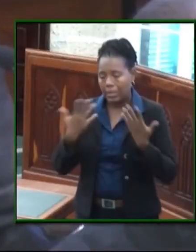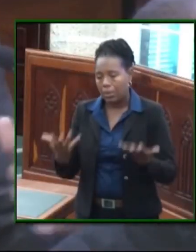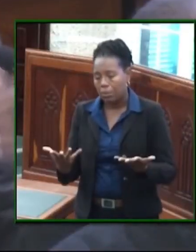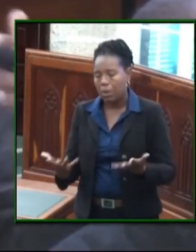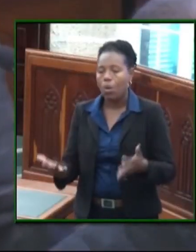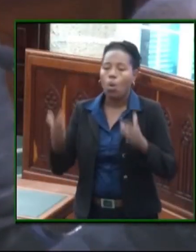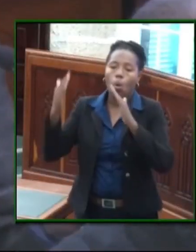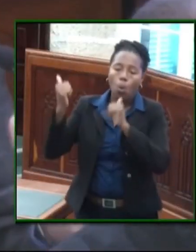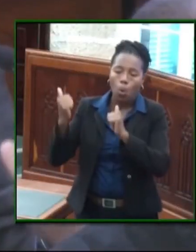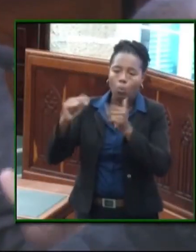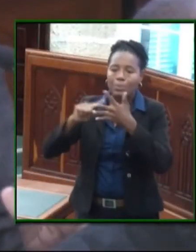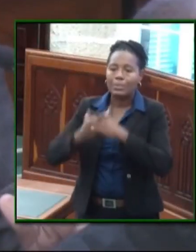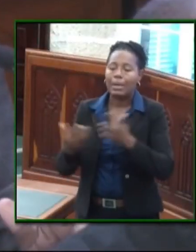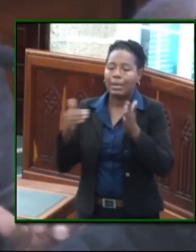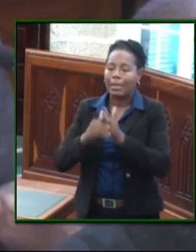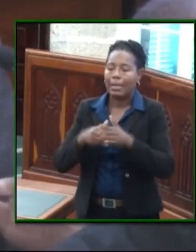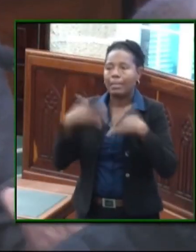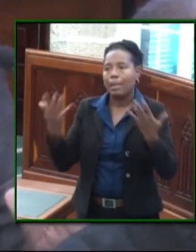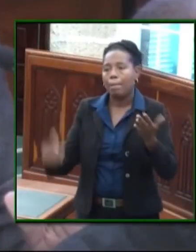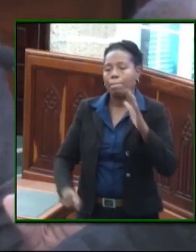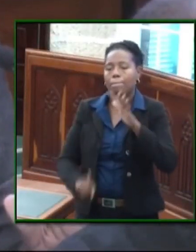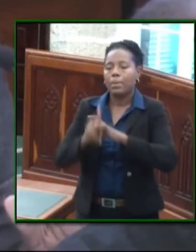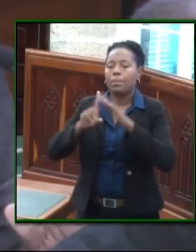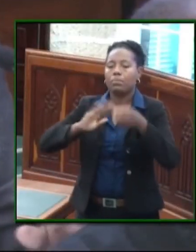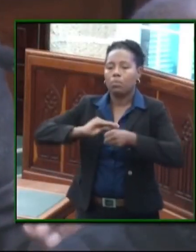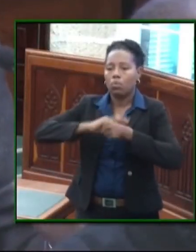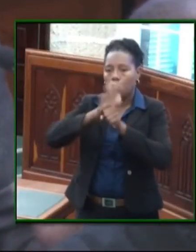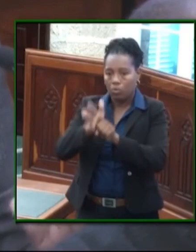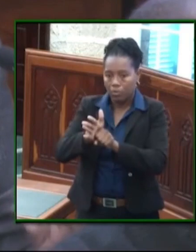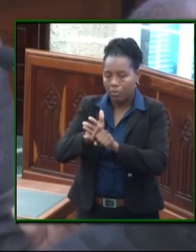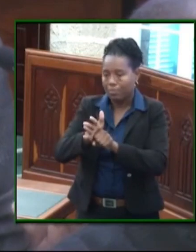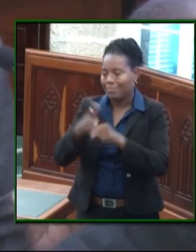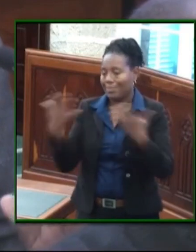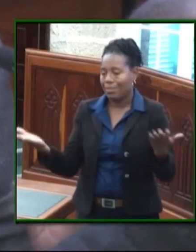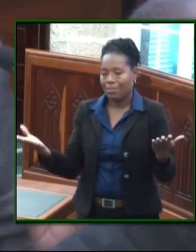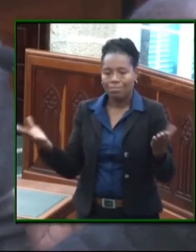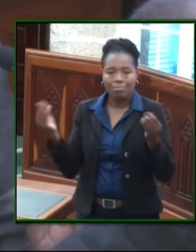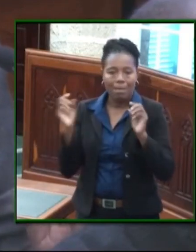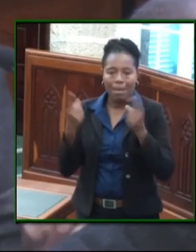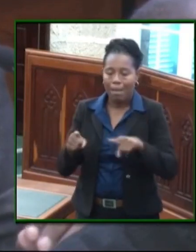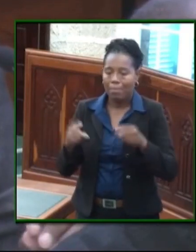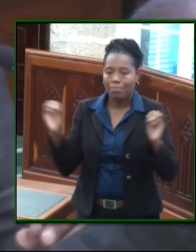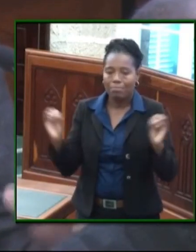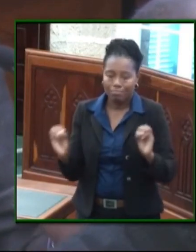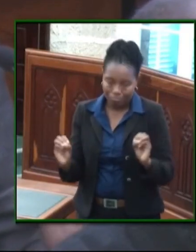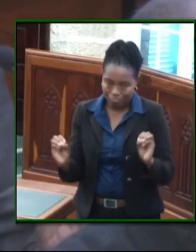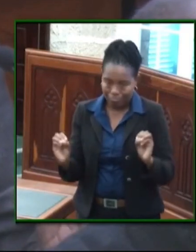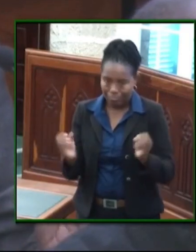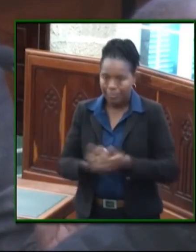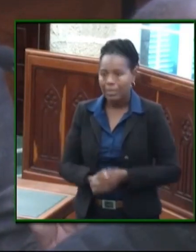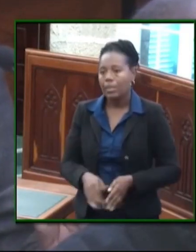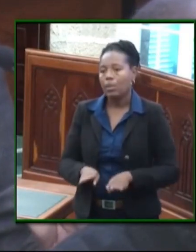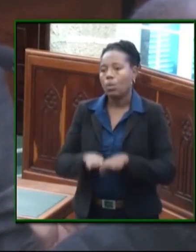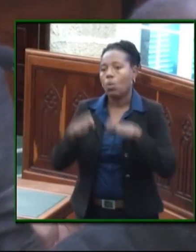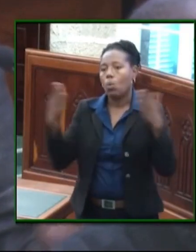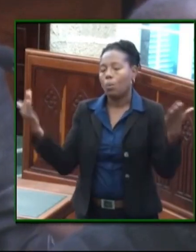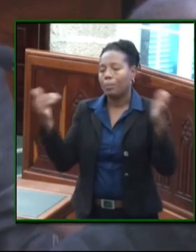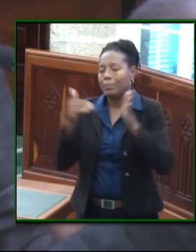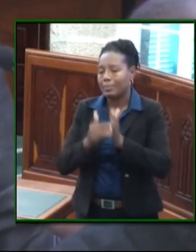again, was the time we had COVID, nothing could happen. The place was overgrown with bush again. We also have a